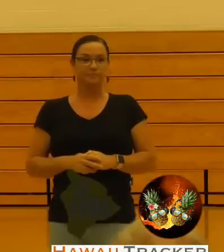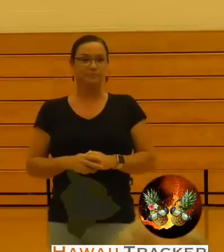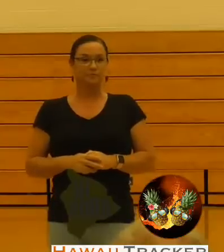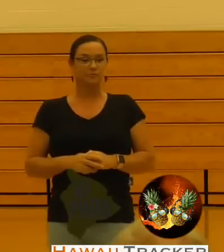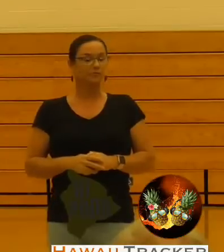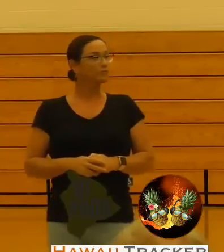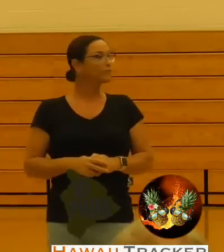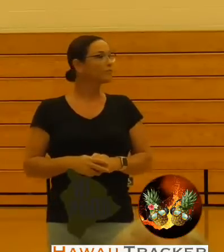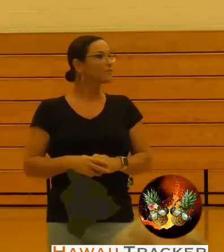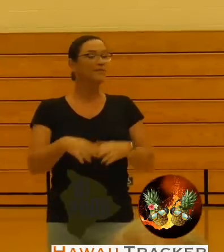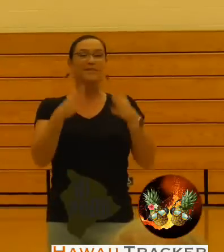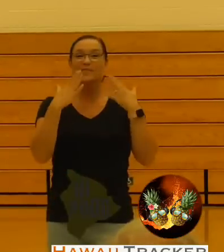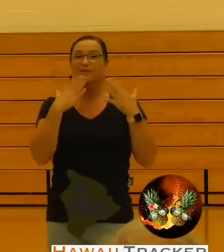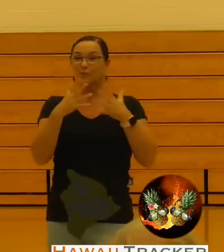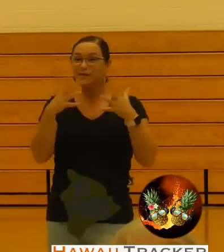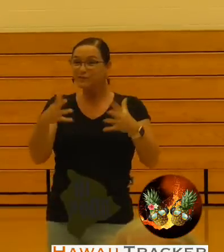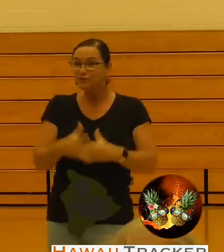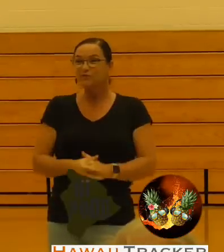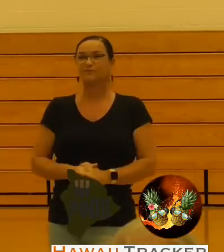Thank you very much.